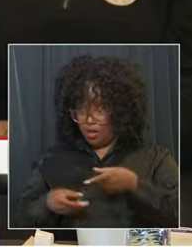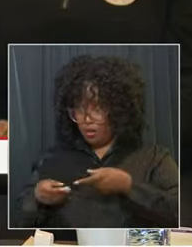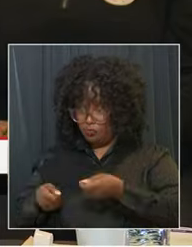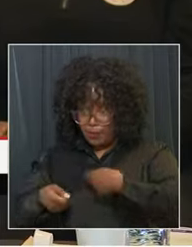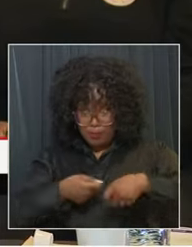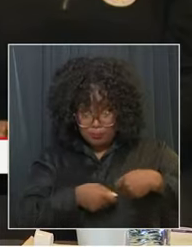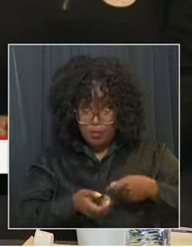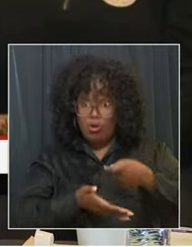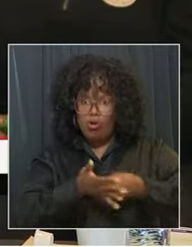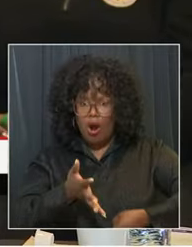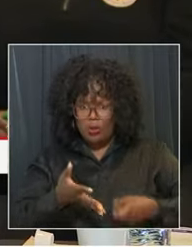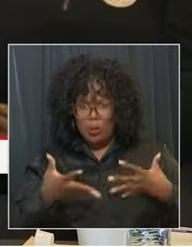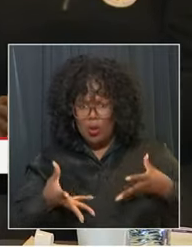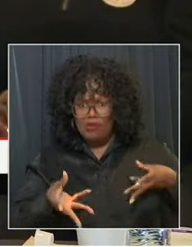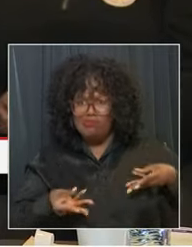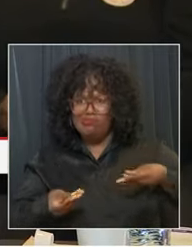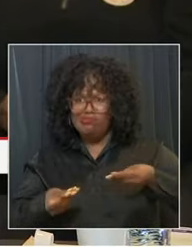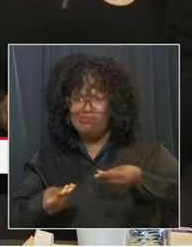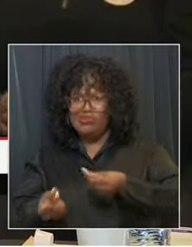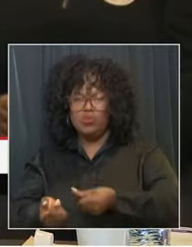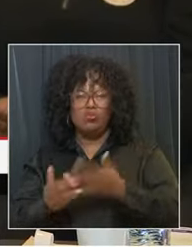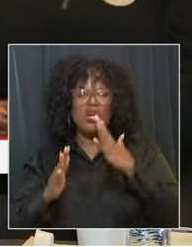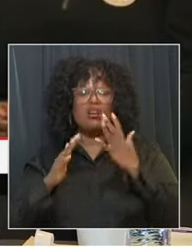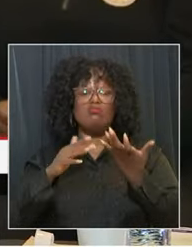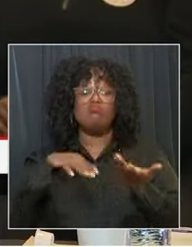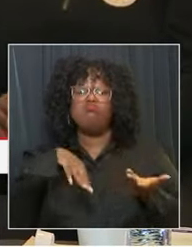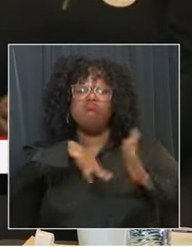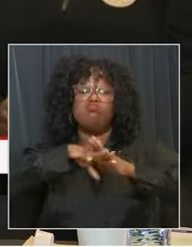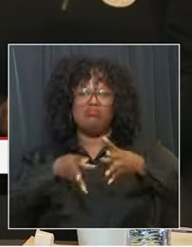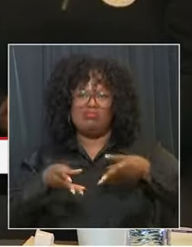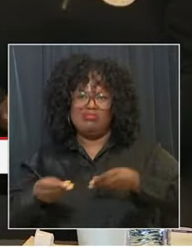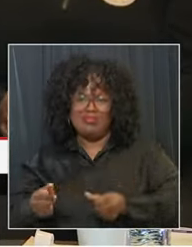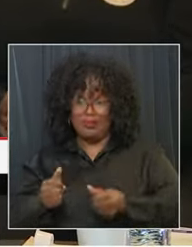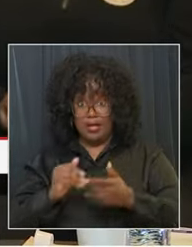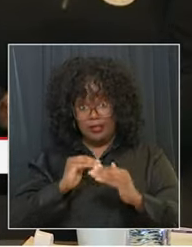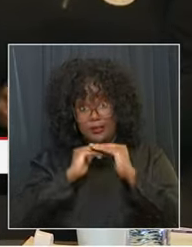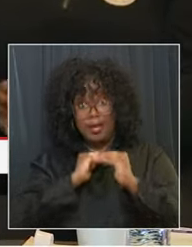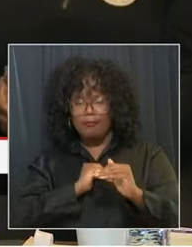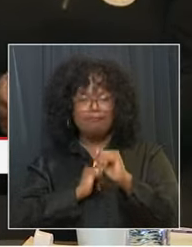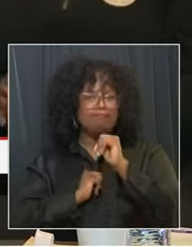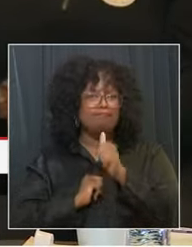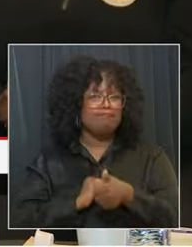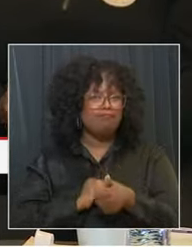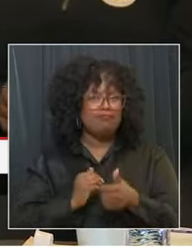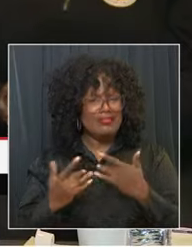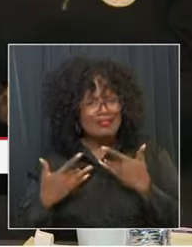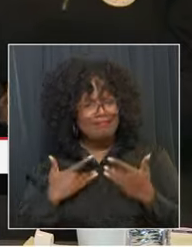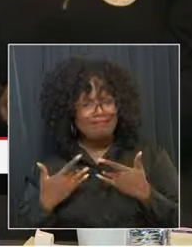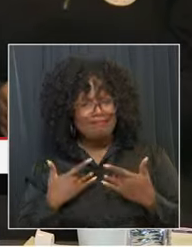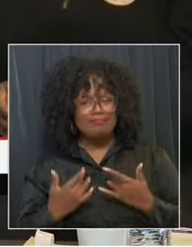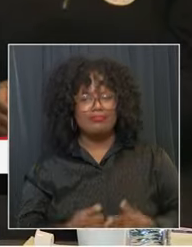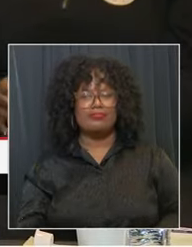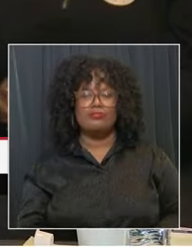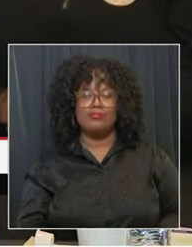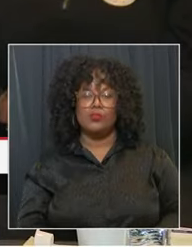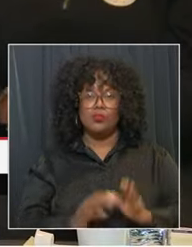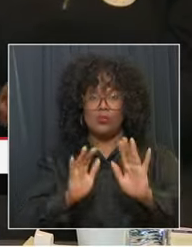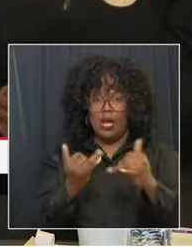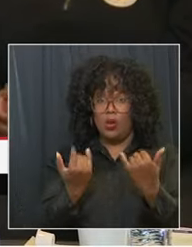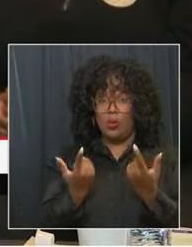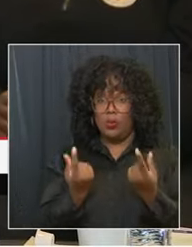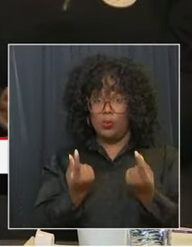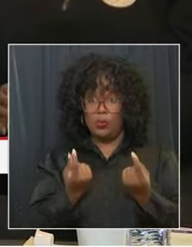us to put it in for it to sustain even a council review. So I think what we'll do is work with WMATA